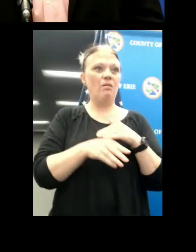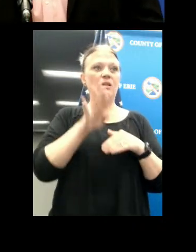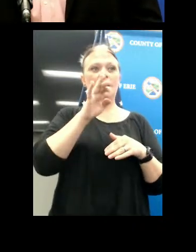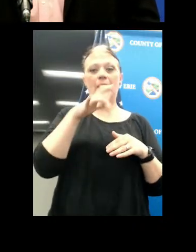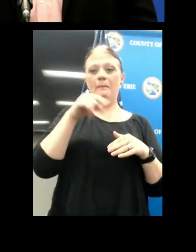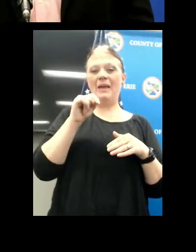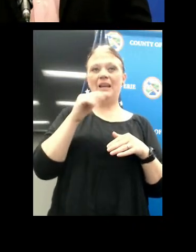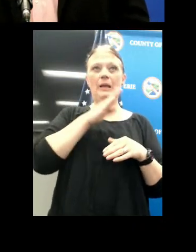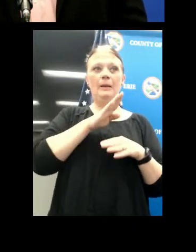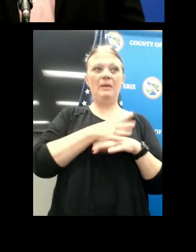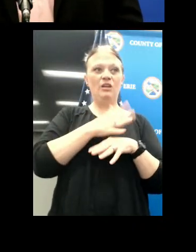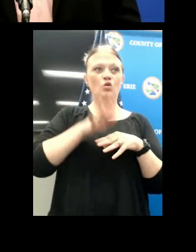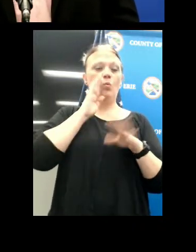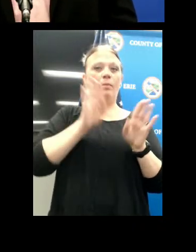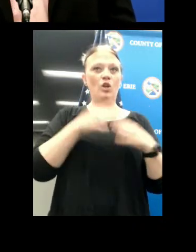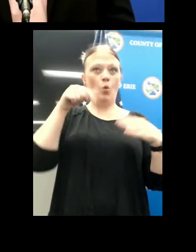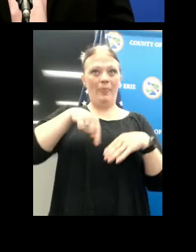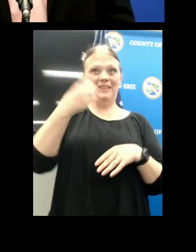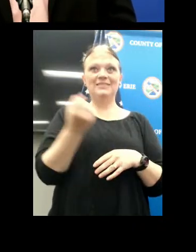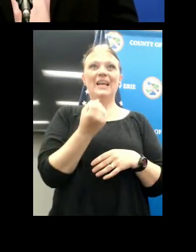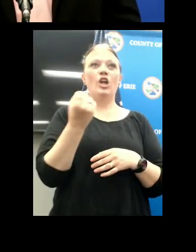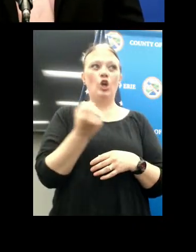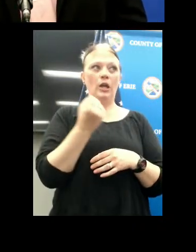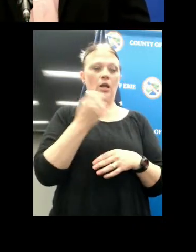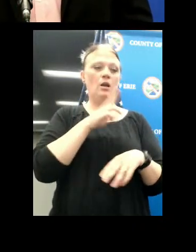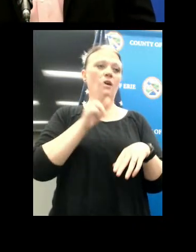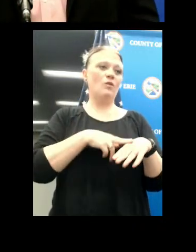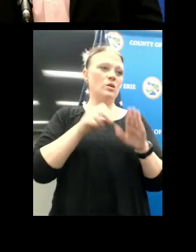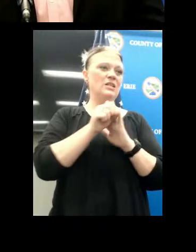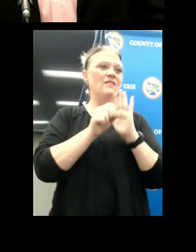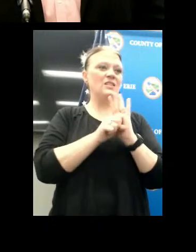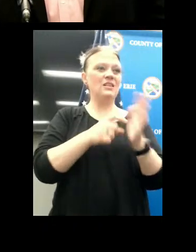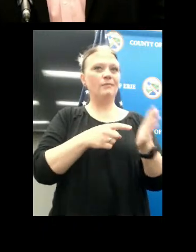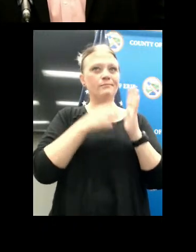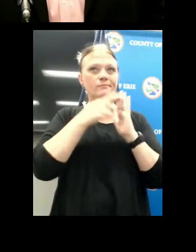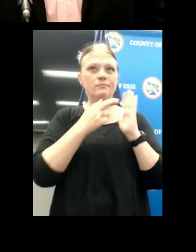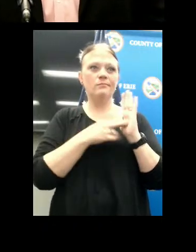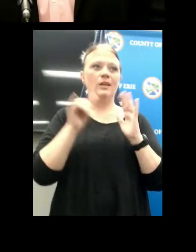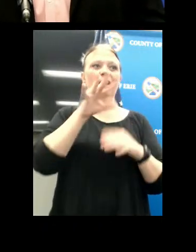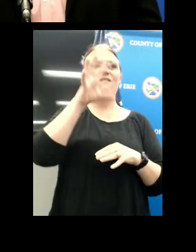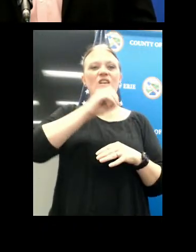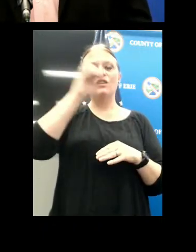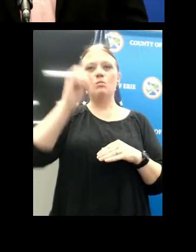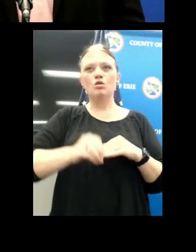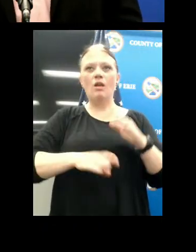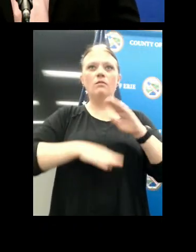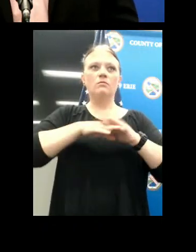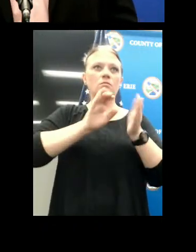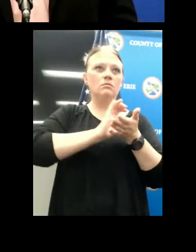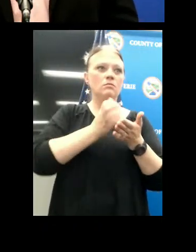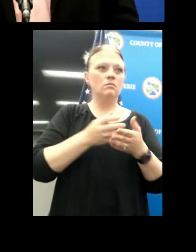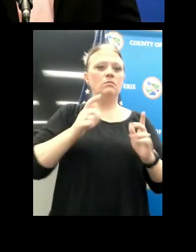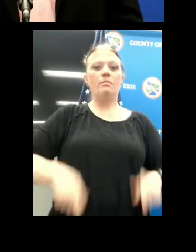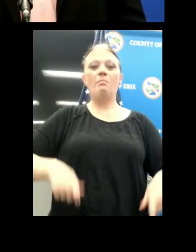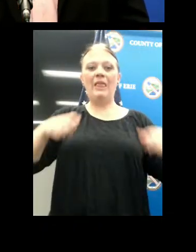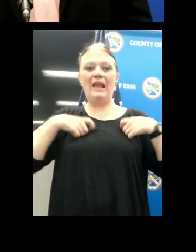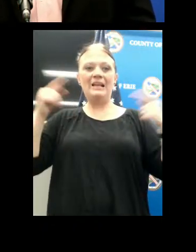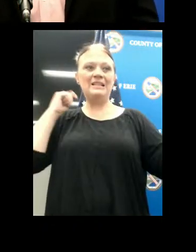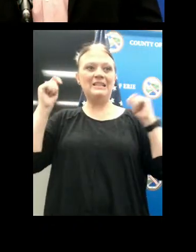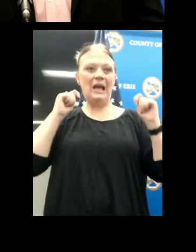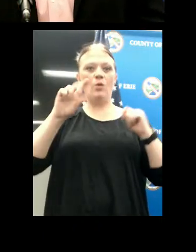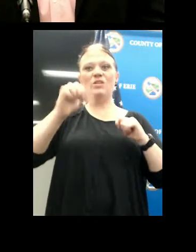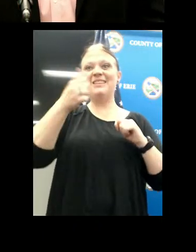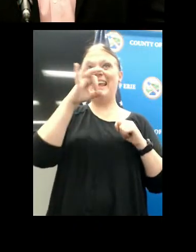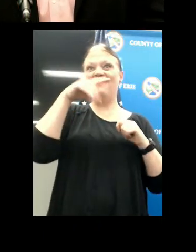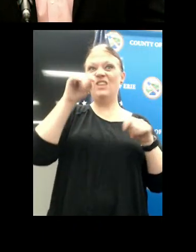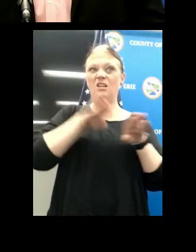Bennett Beach, and we'll be open this Saturday. Of course, there's some state mandates that will be in play, like 50% capacity. Blankets and towels must be 10